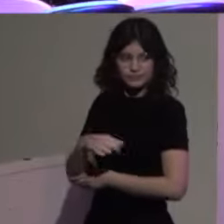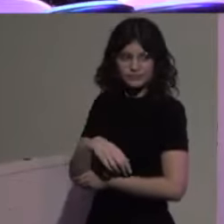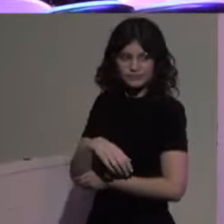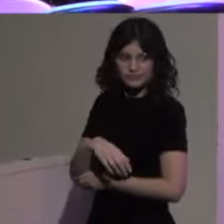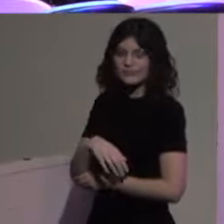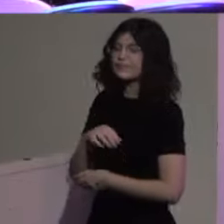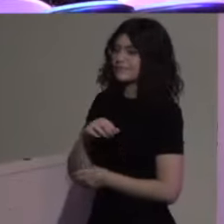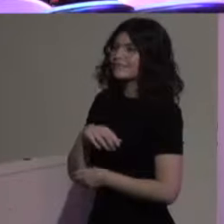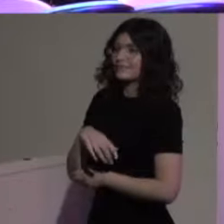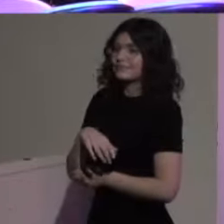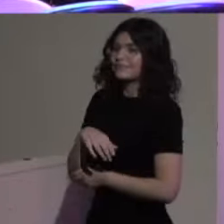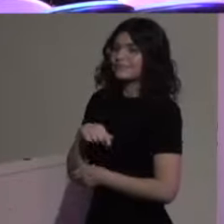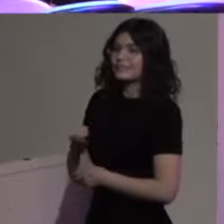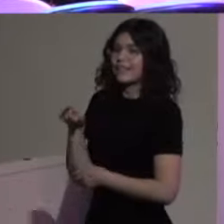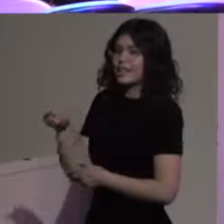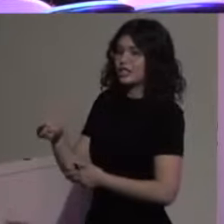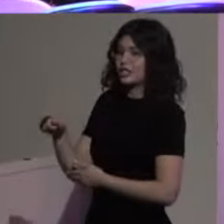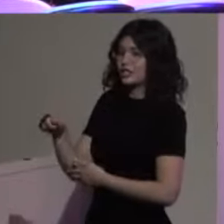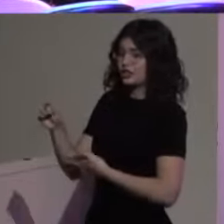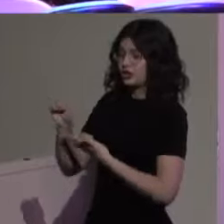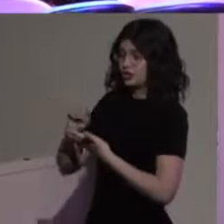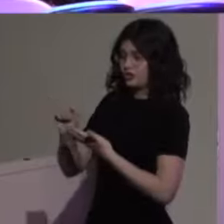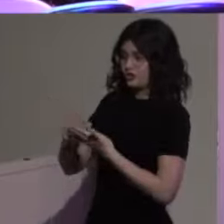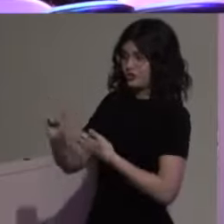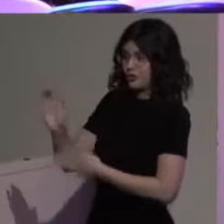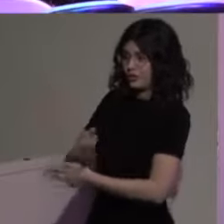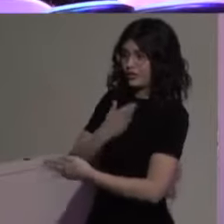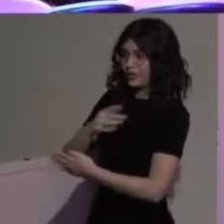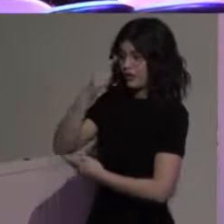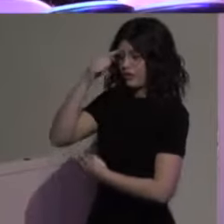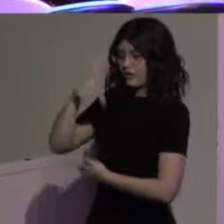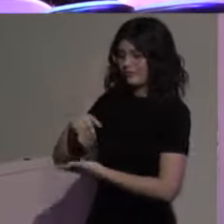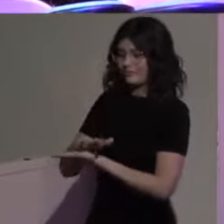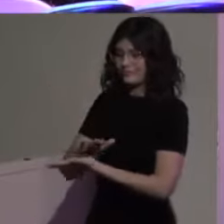2013. And she wrote a song for the school.